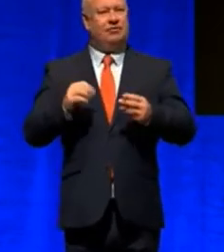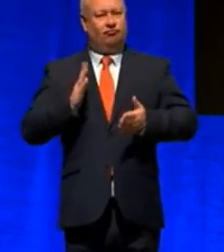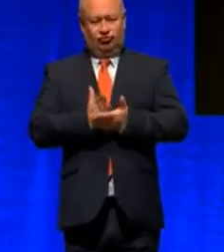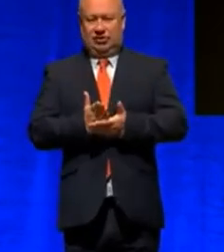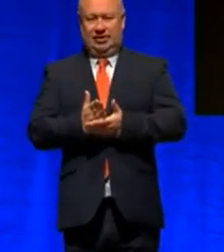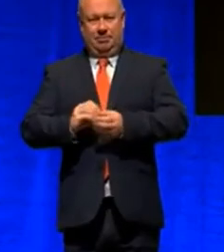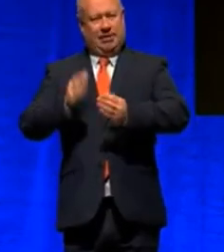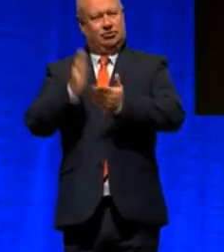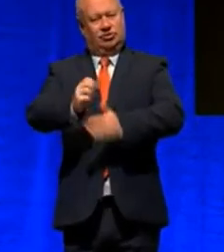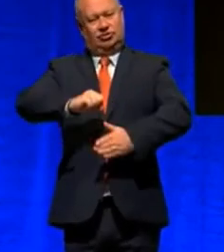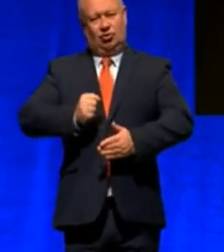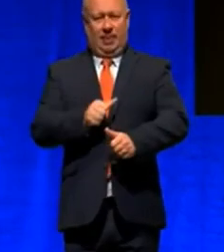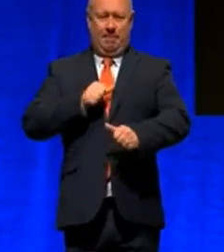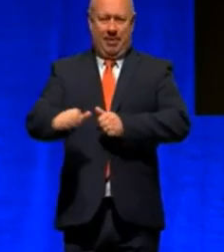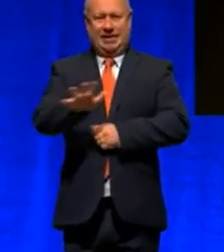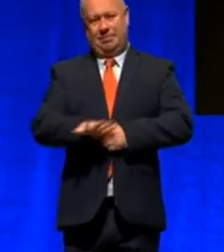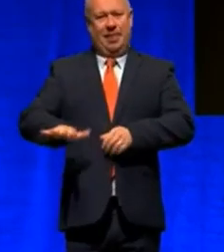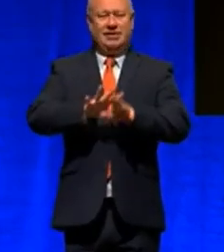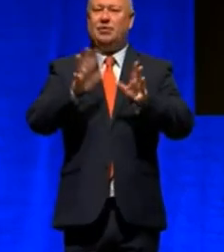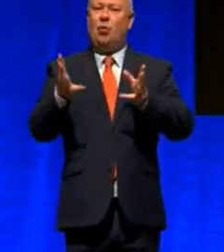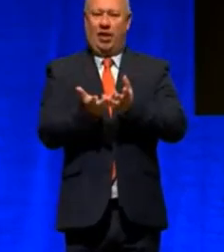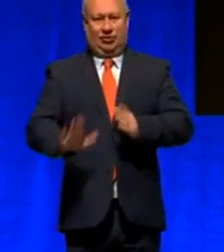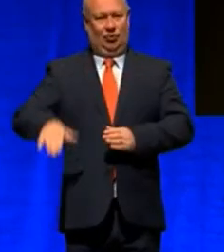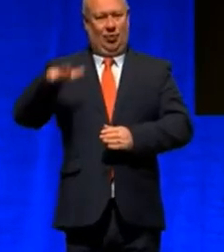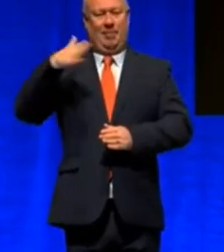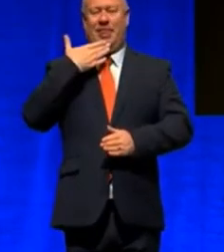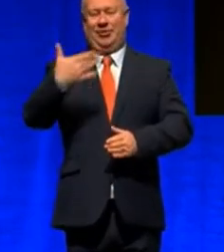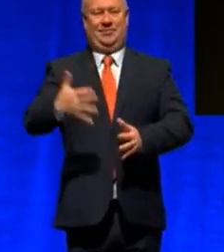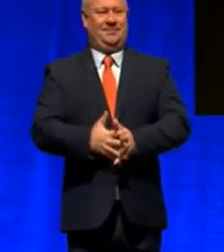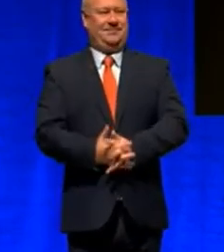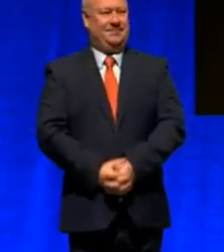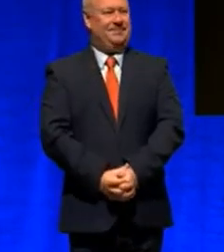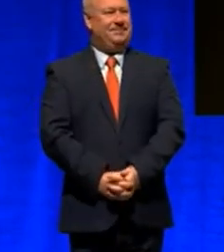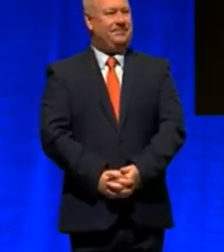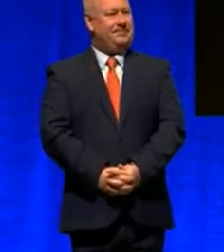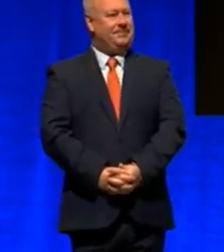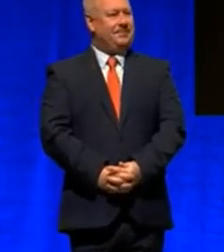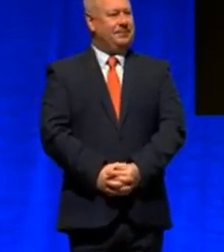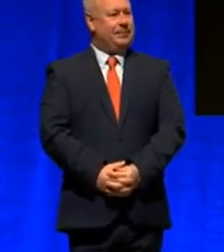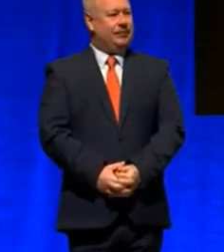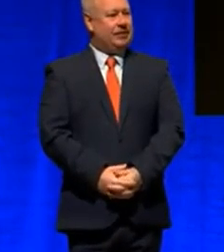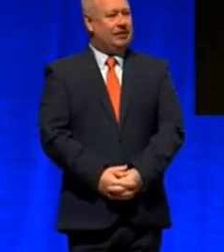and truly make Scotland the best place in the world to grow up. Please pass the resolution.